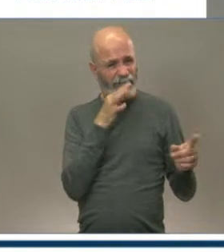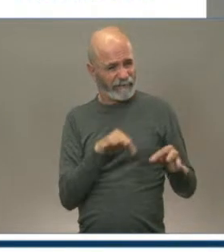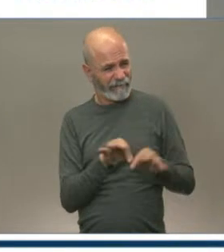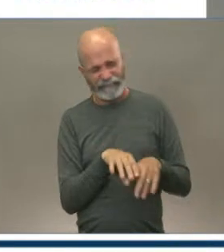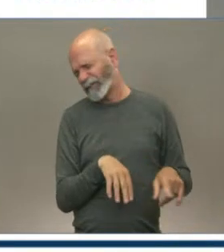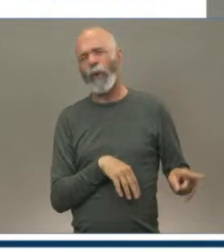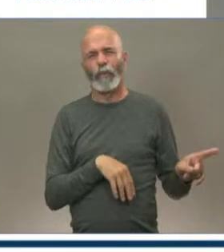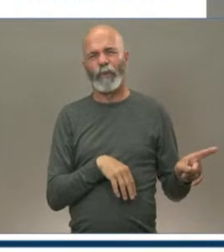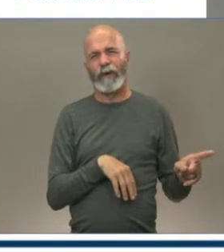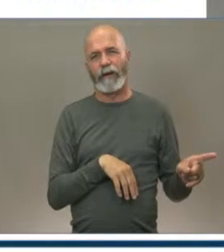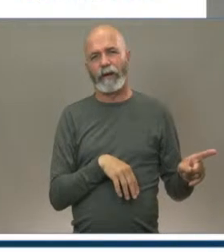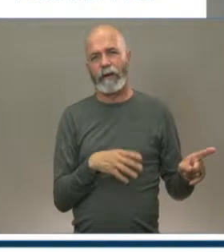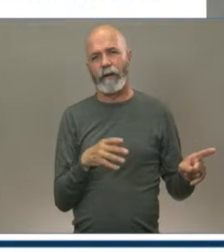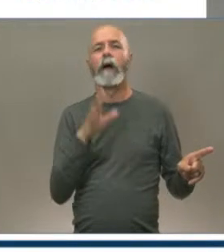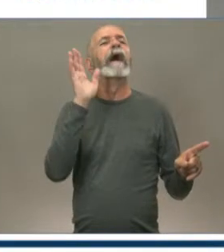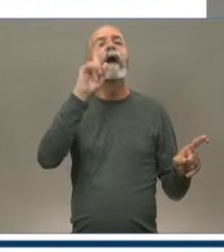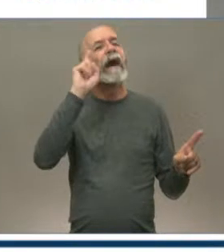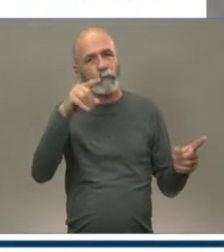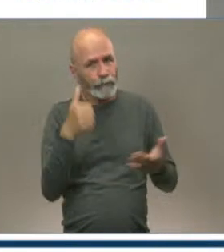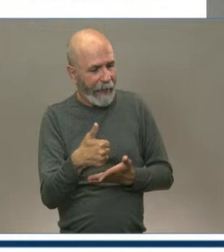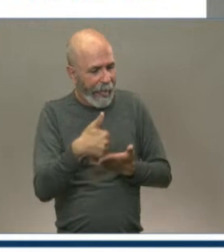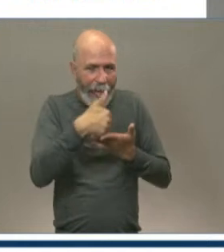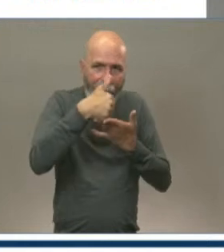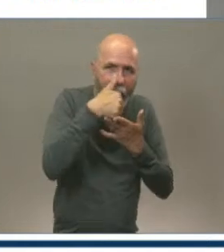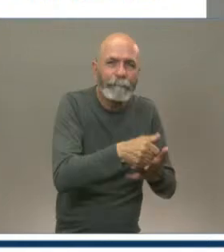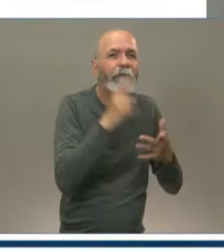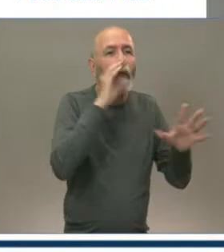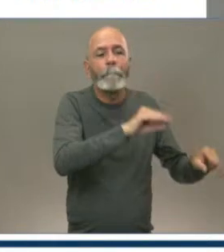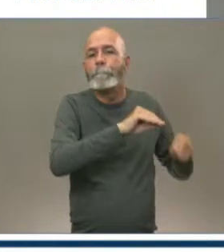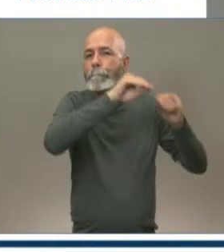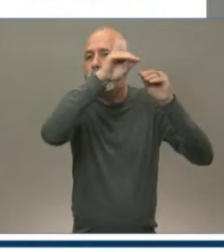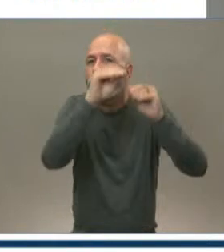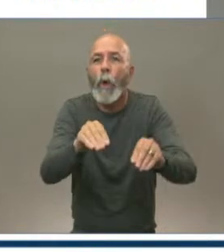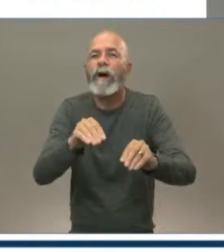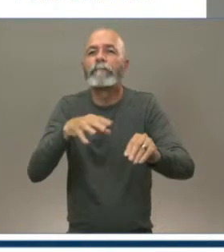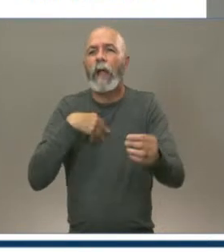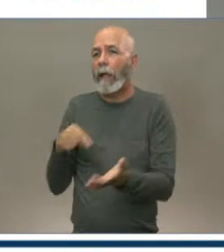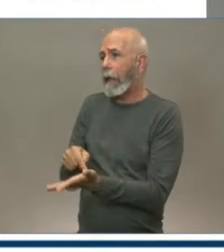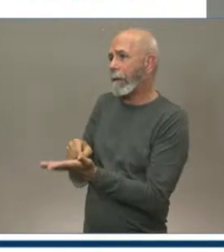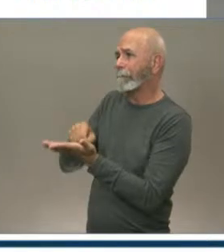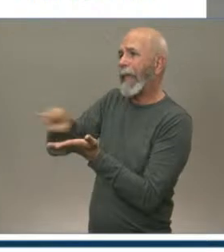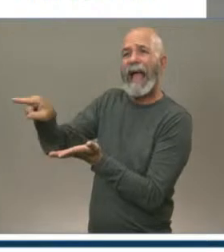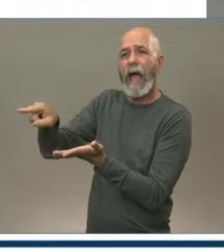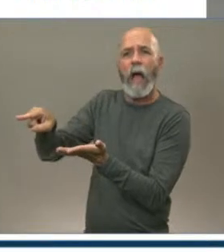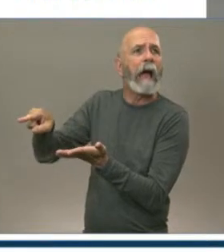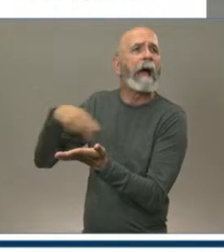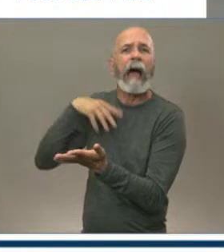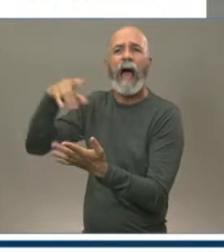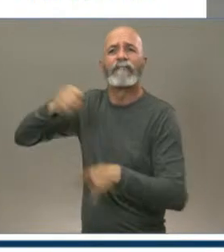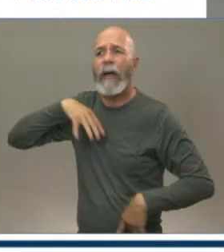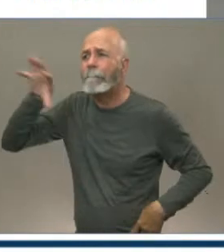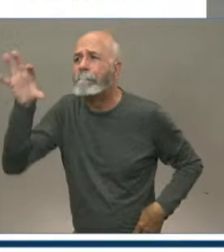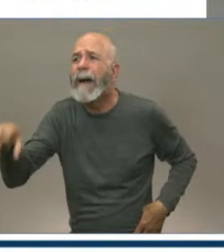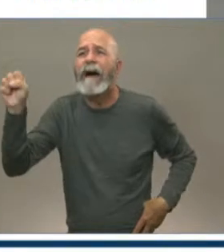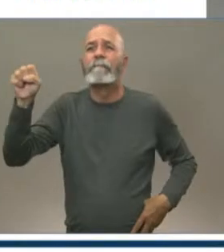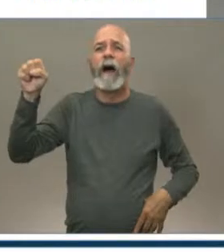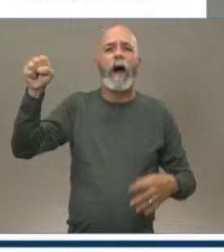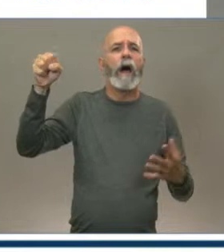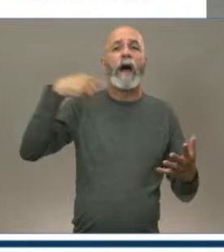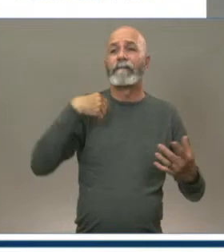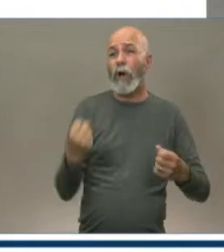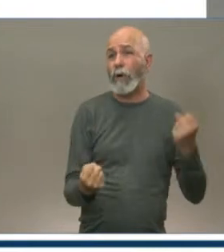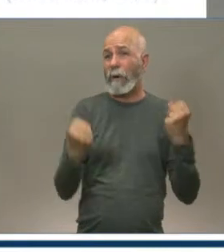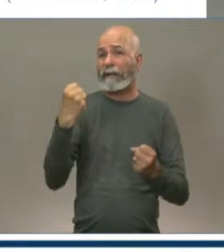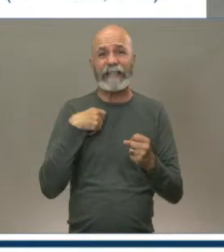someone move, pick up an item you paid for, get a vehicle that's repaired, especially under warranty at a specific